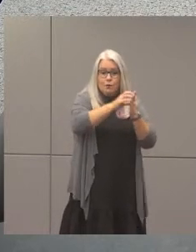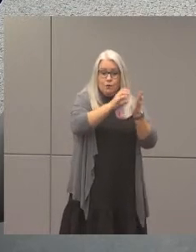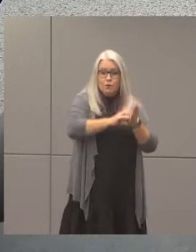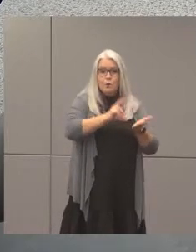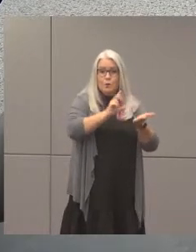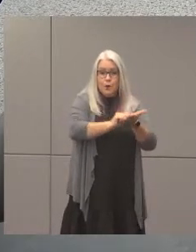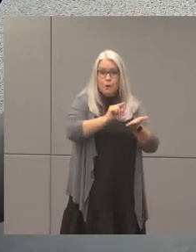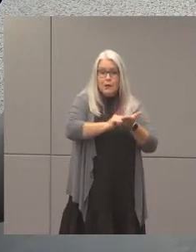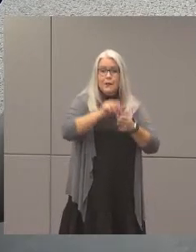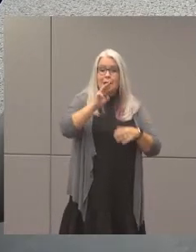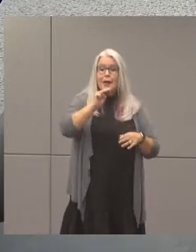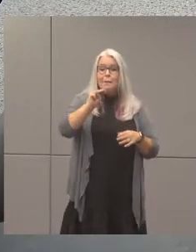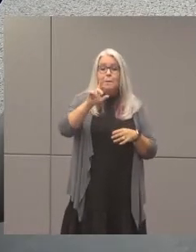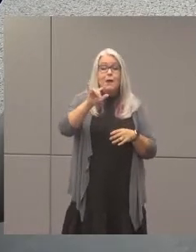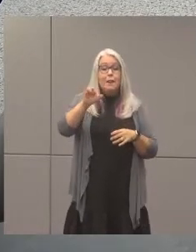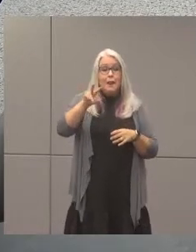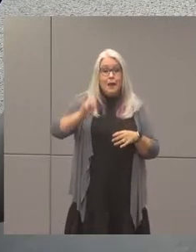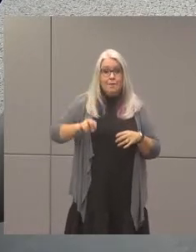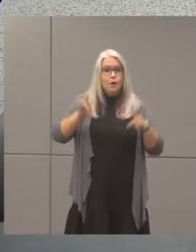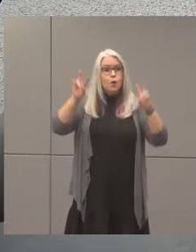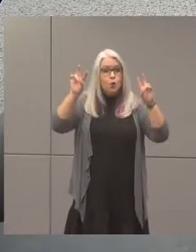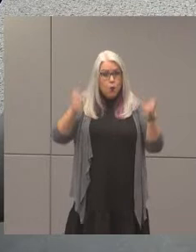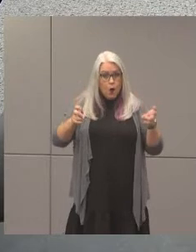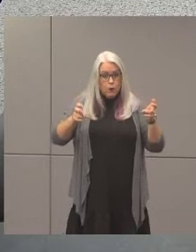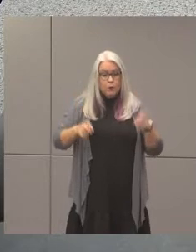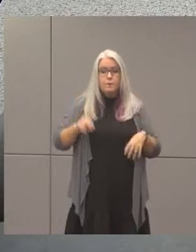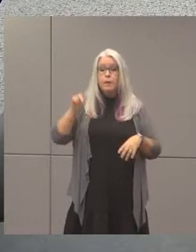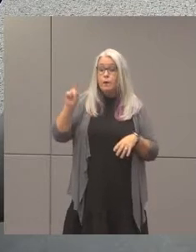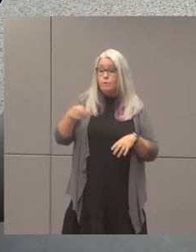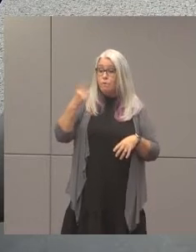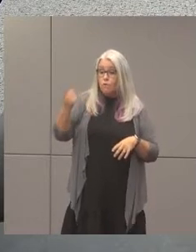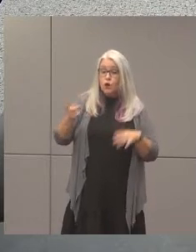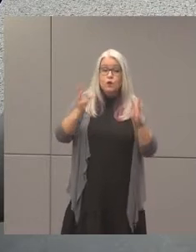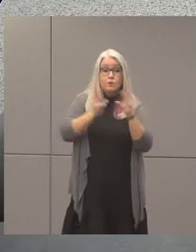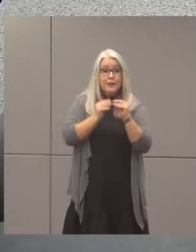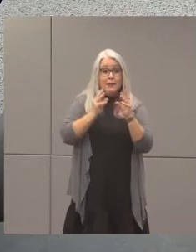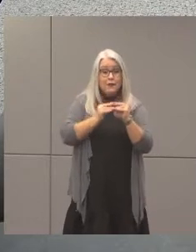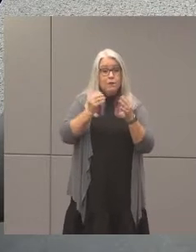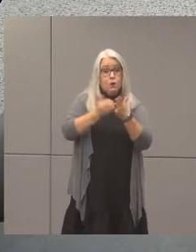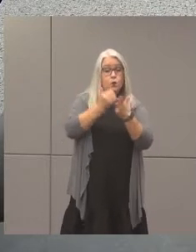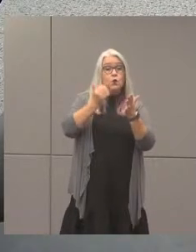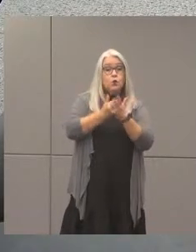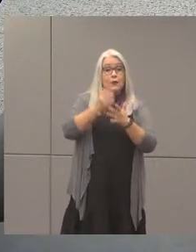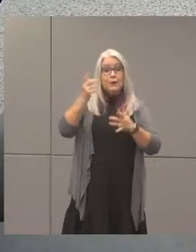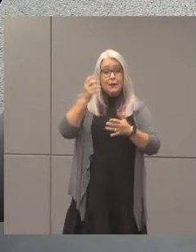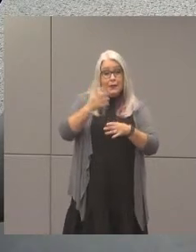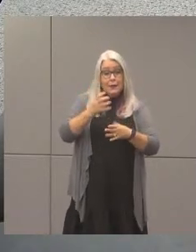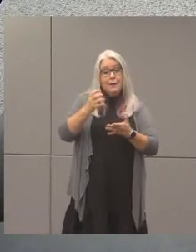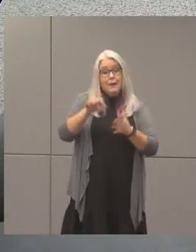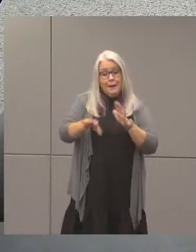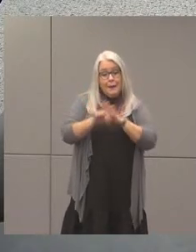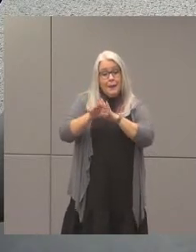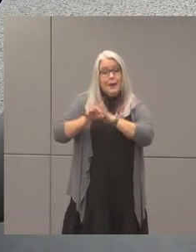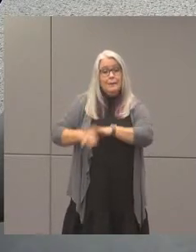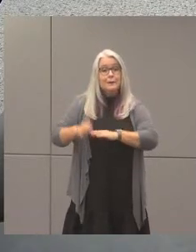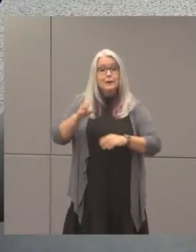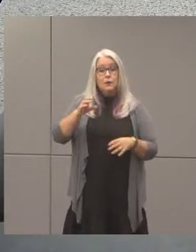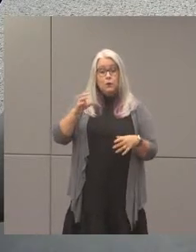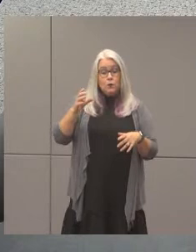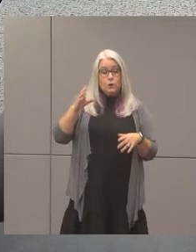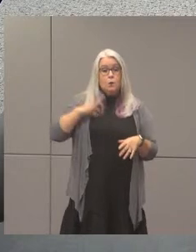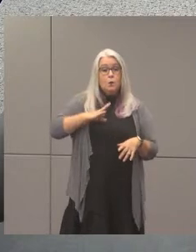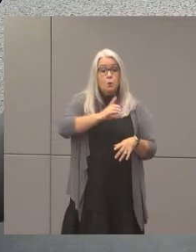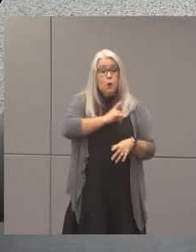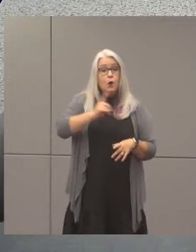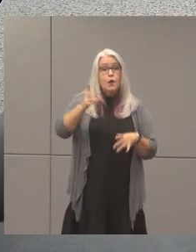by MLive. And I'm quoting, "The first meeting of the newly elected Mott Community College Board of Trustees launched